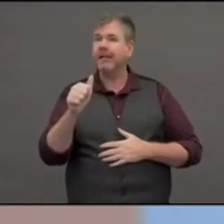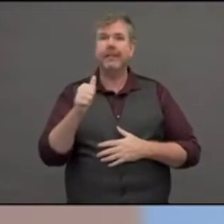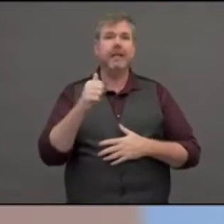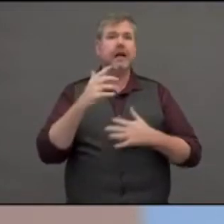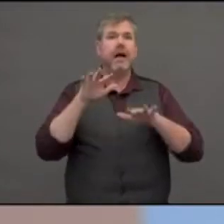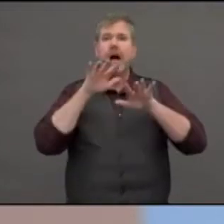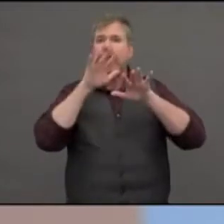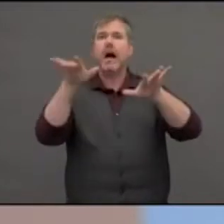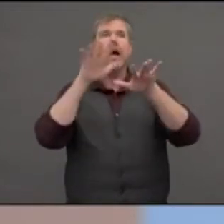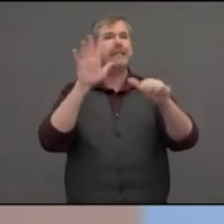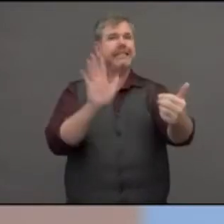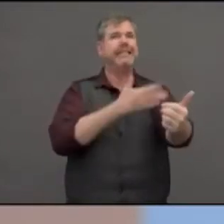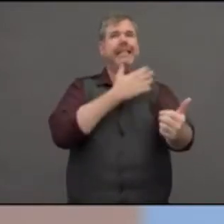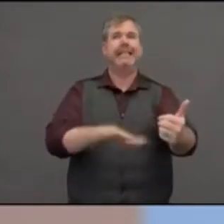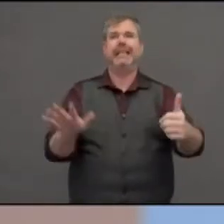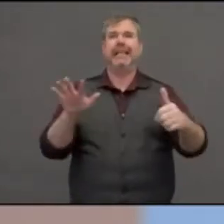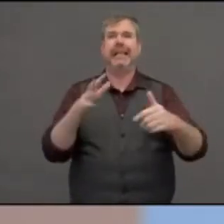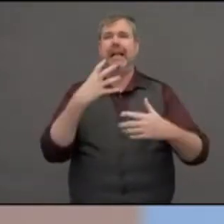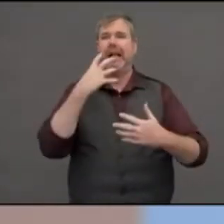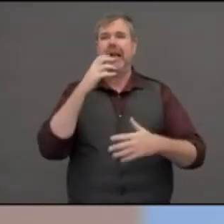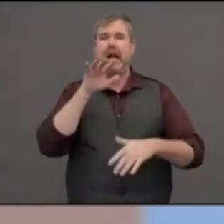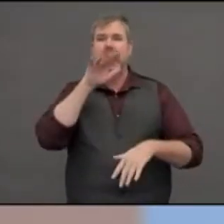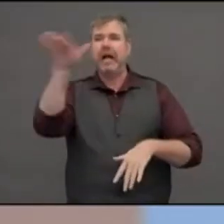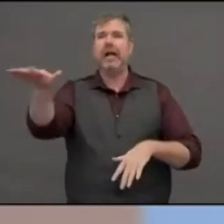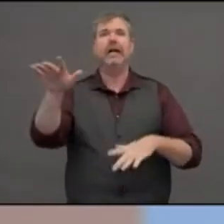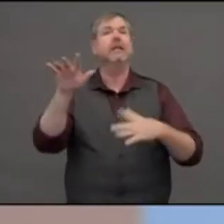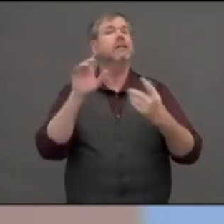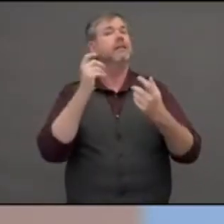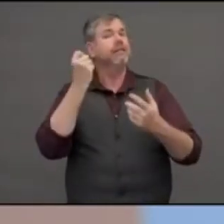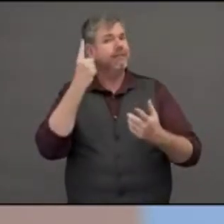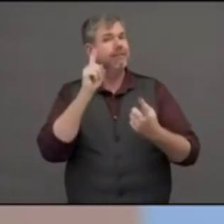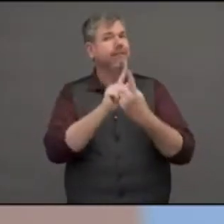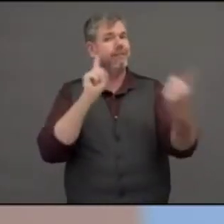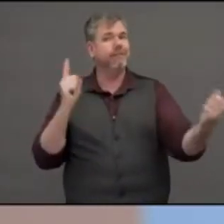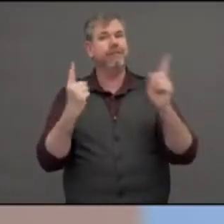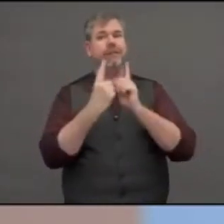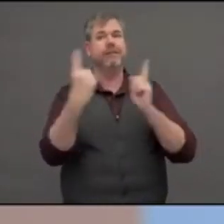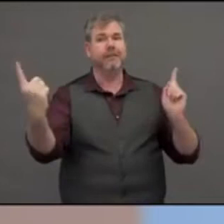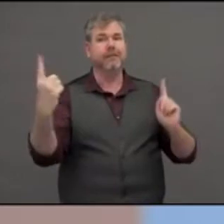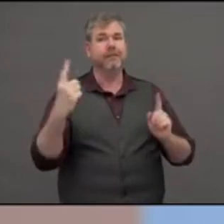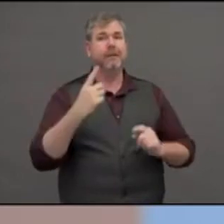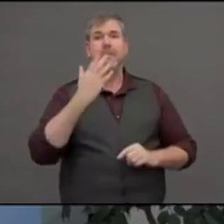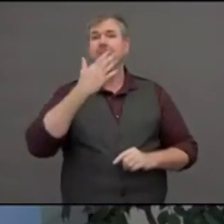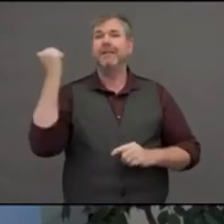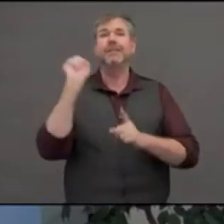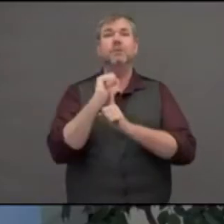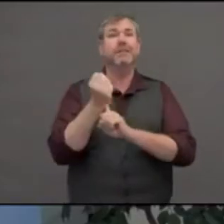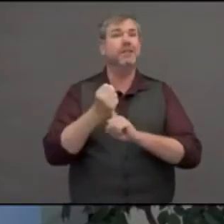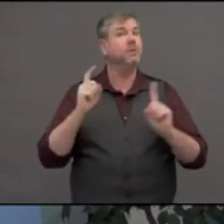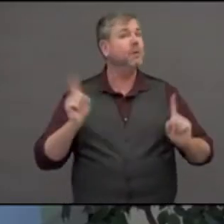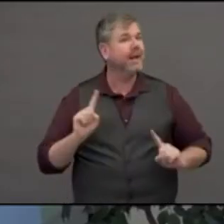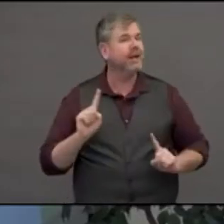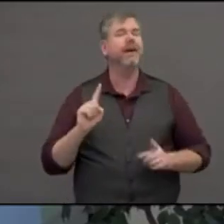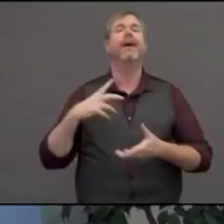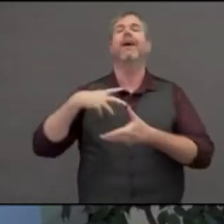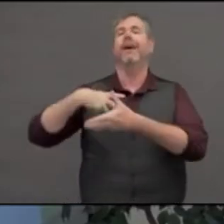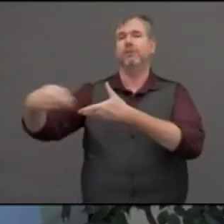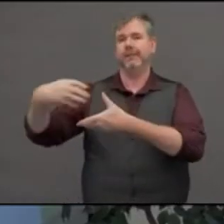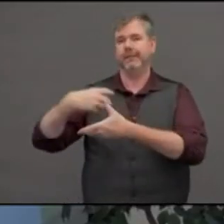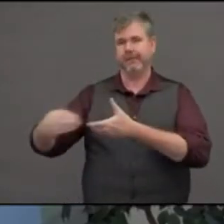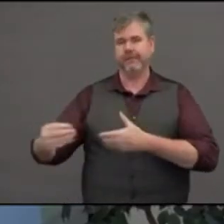social distancing, and hopefully outside would be the best case scenario to allow that. So as this virus continues to evolve,